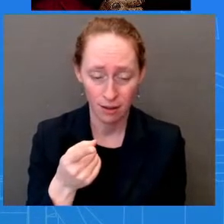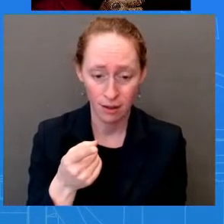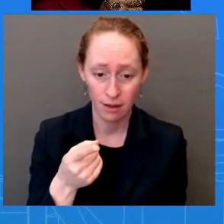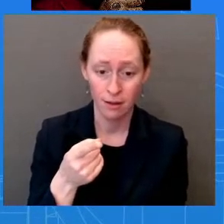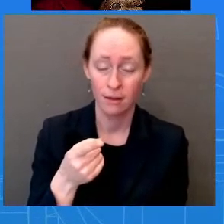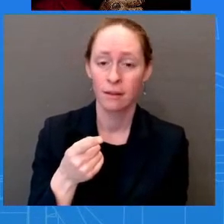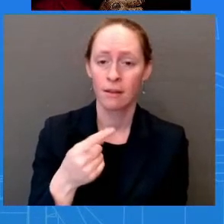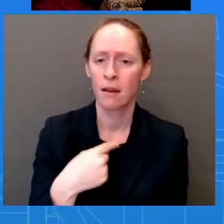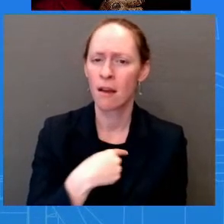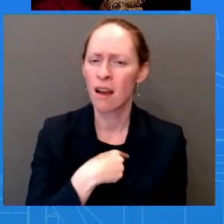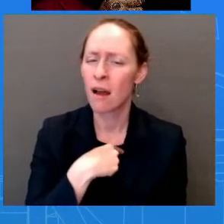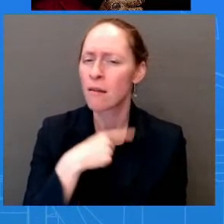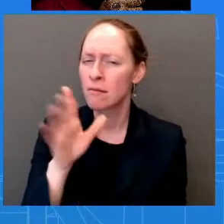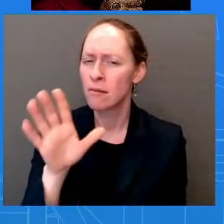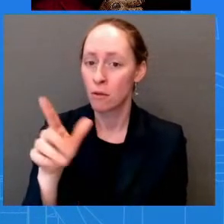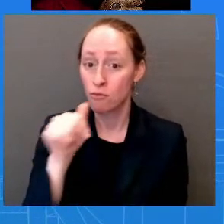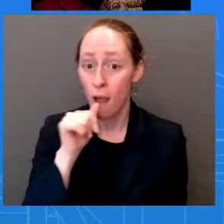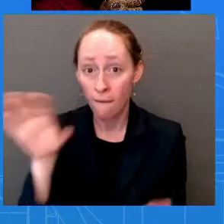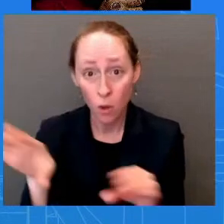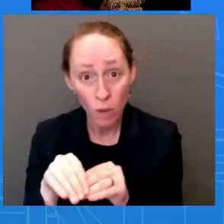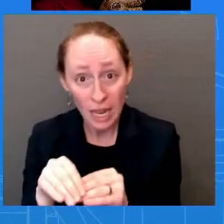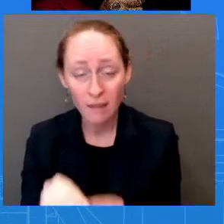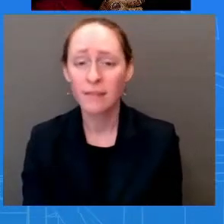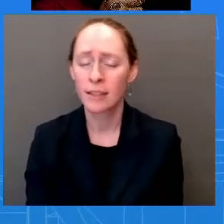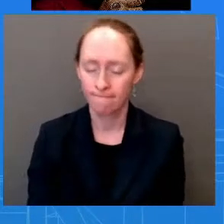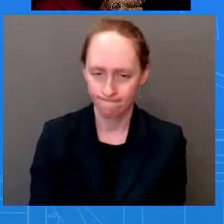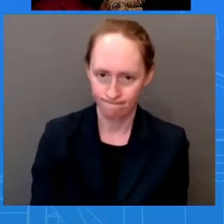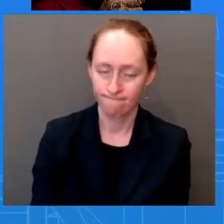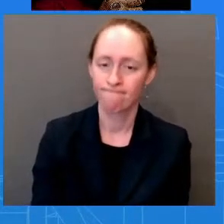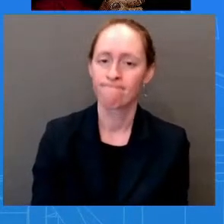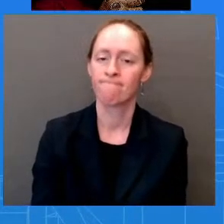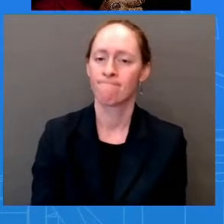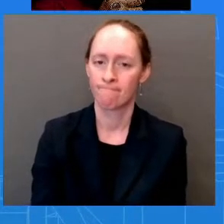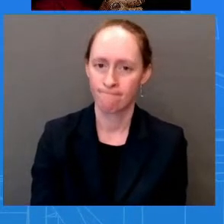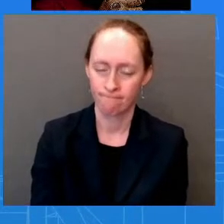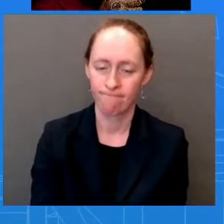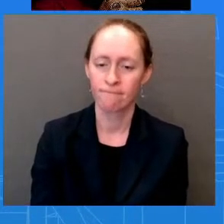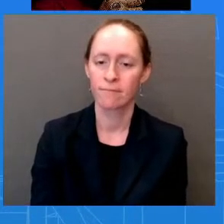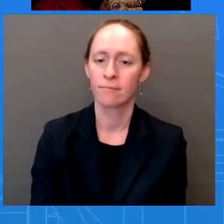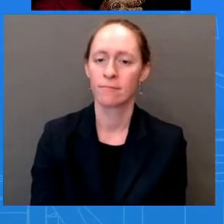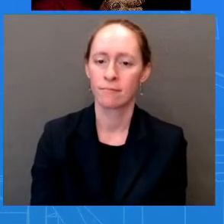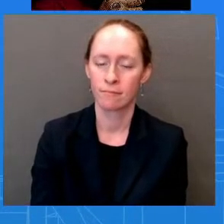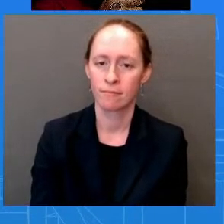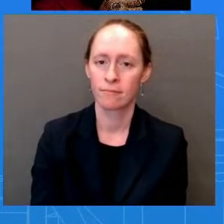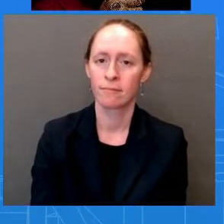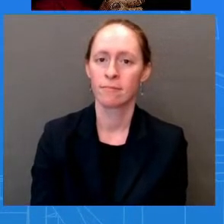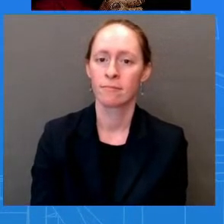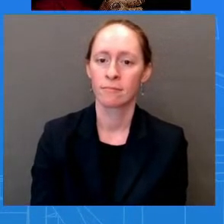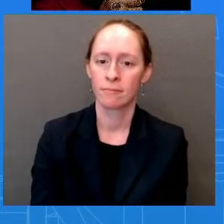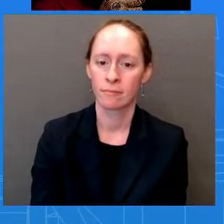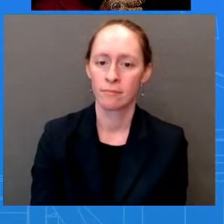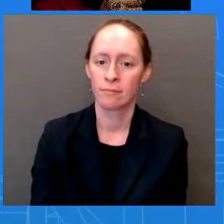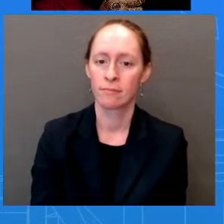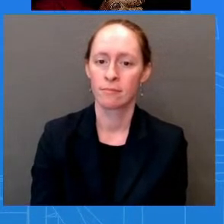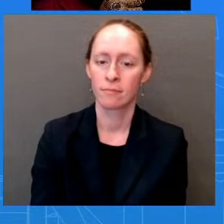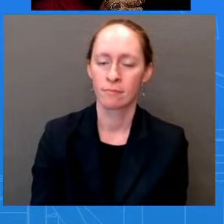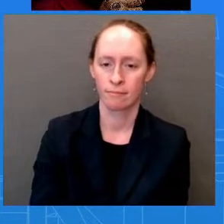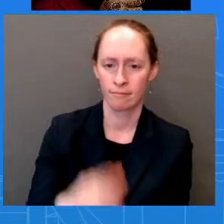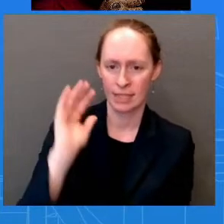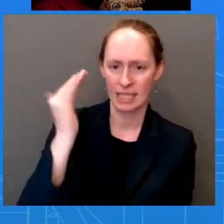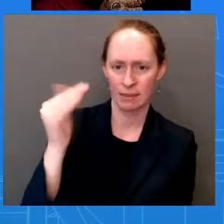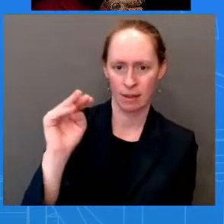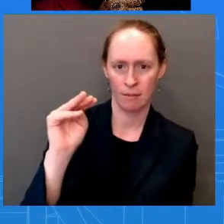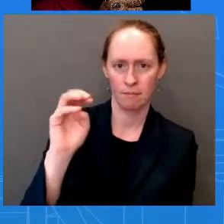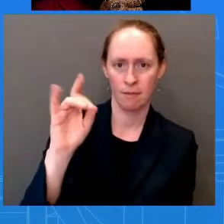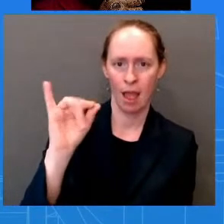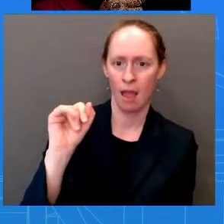wedding. It was. I think, I mean, it seems as if you were saying it would be, the media would not be allowed access on the wedding day. But I think that those of